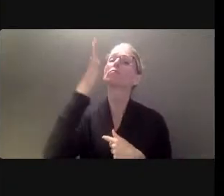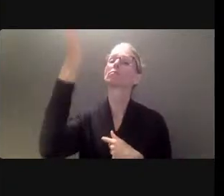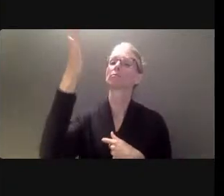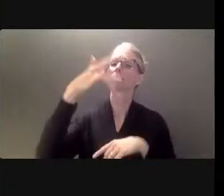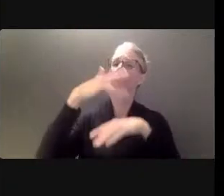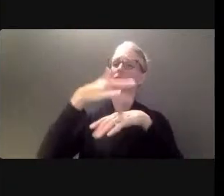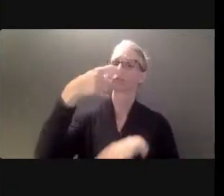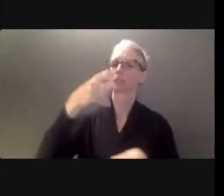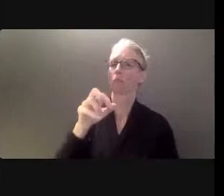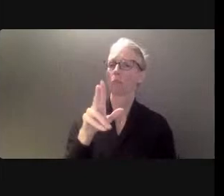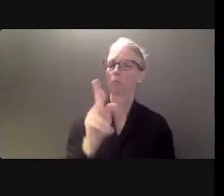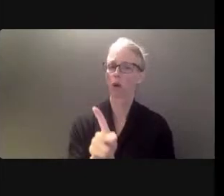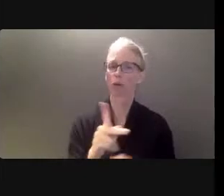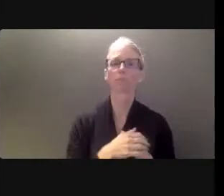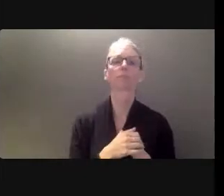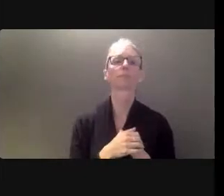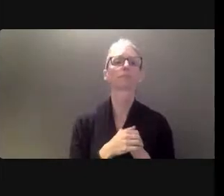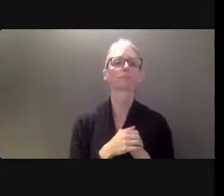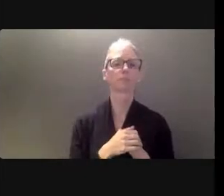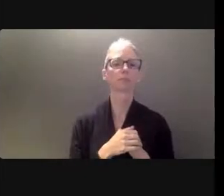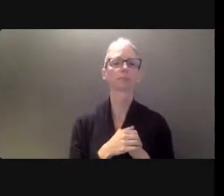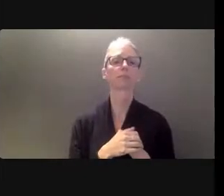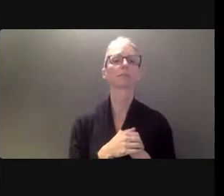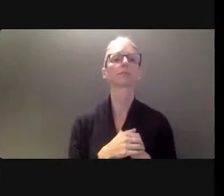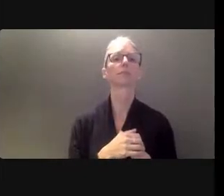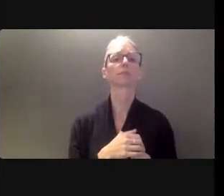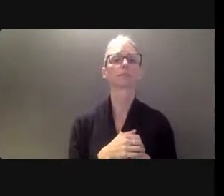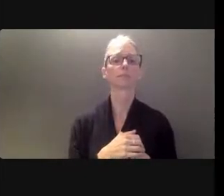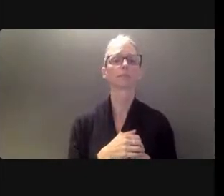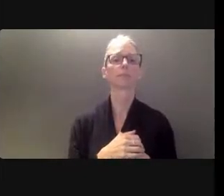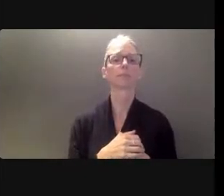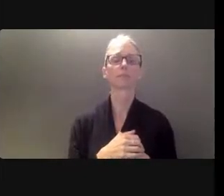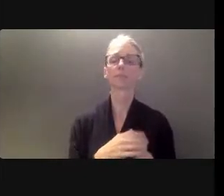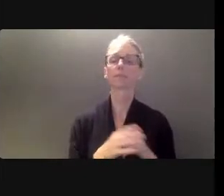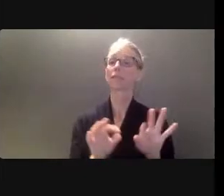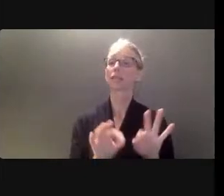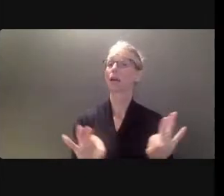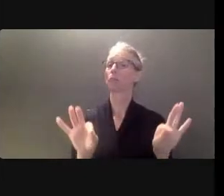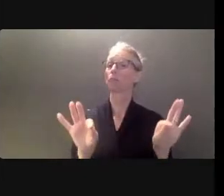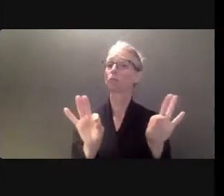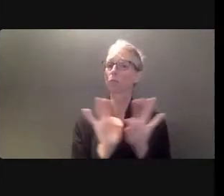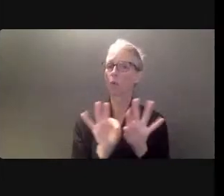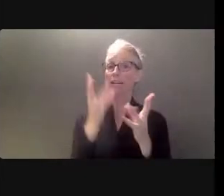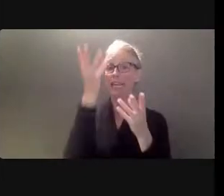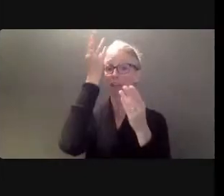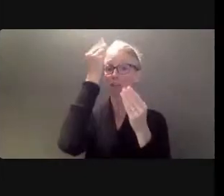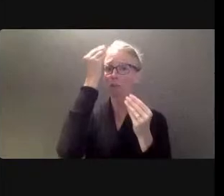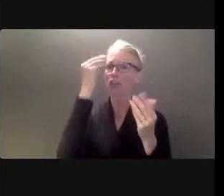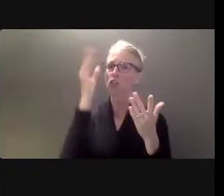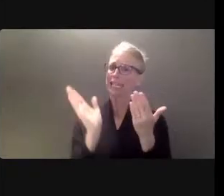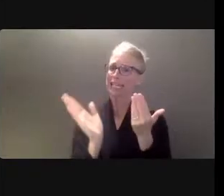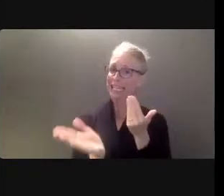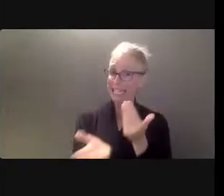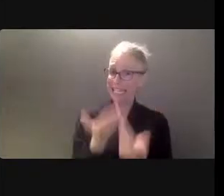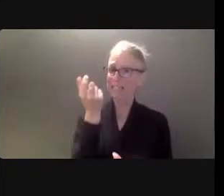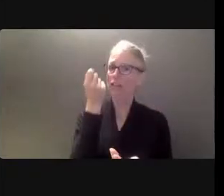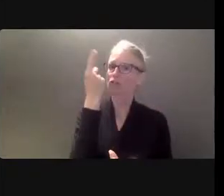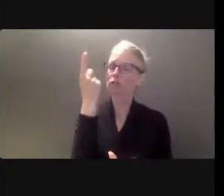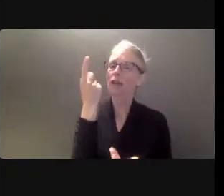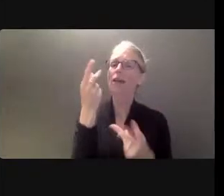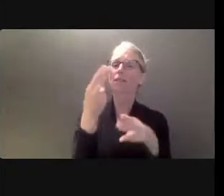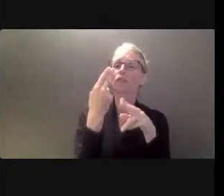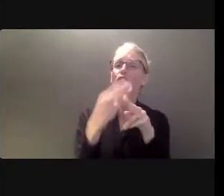includes information related to the importance of sharing easy to understand and digestible information in a multitude of ways,